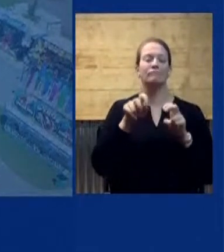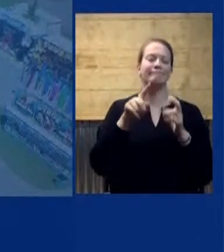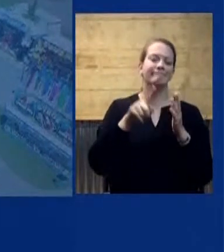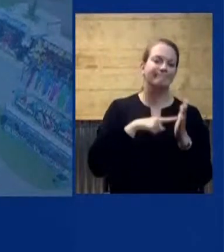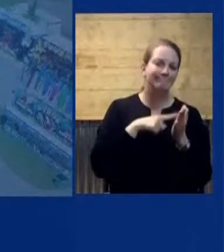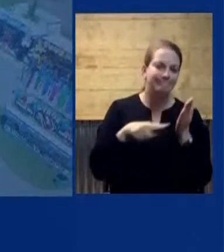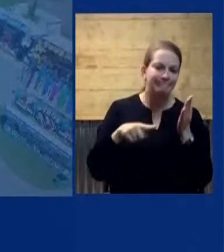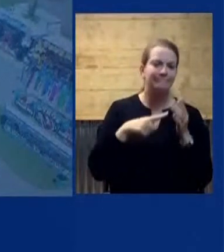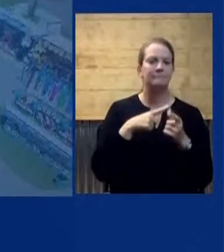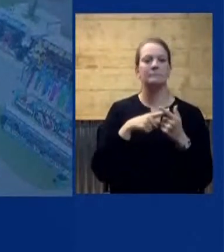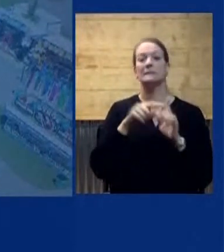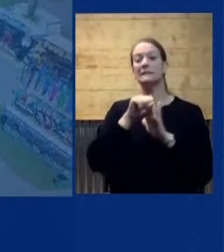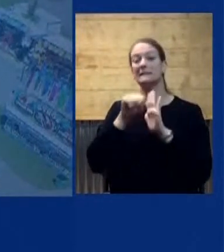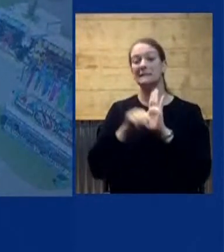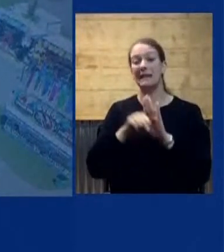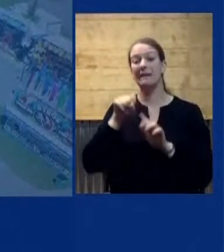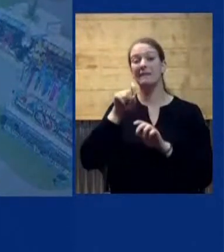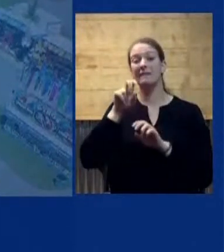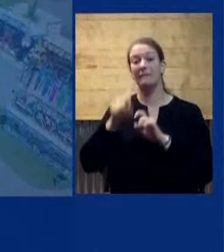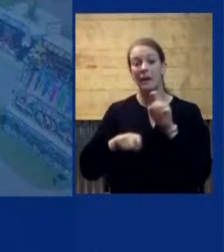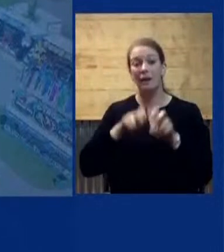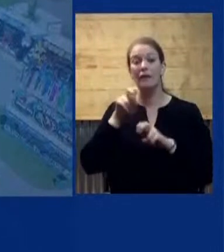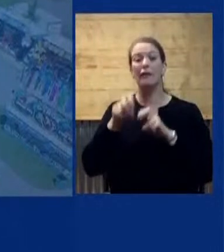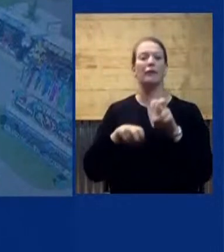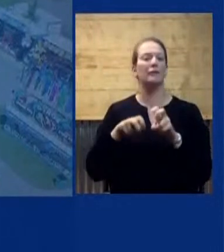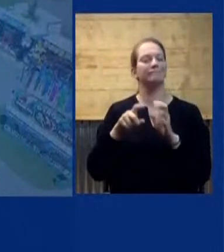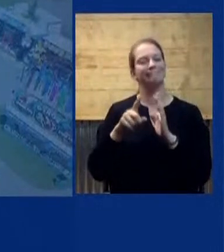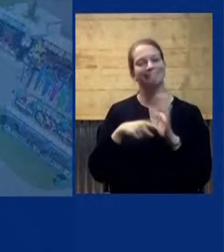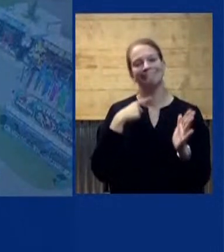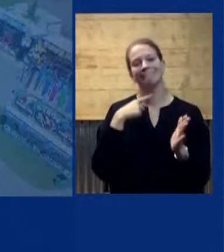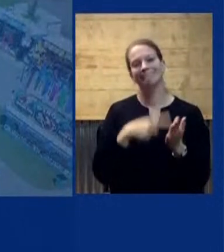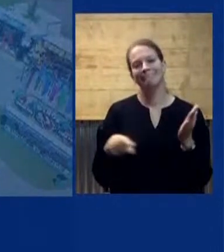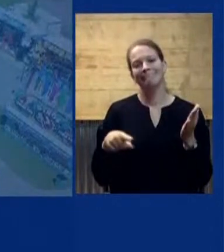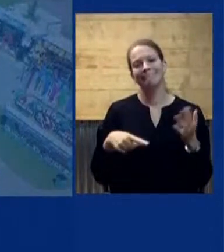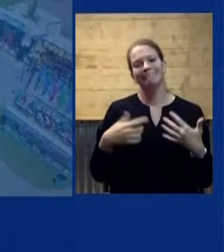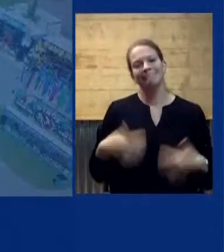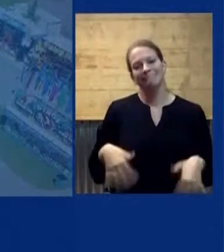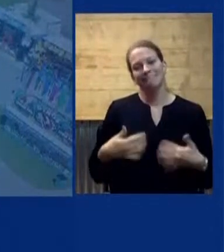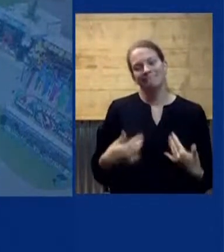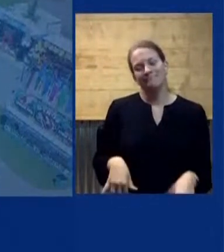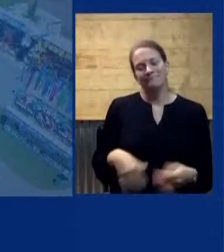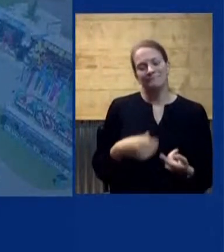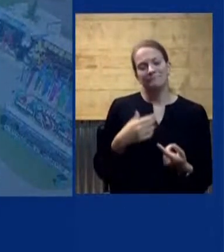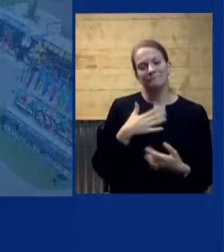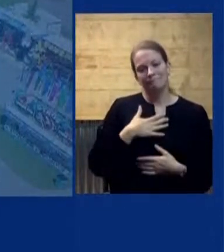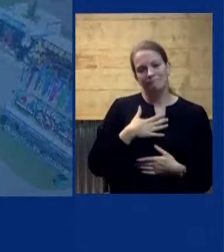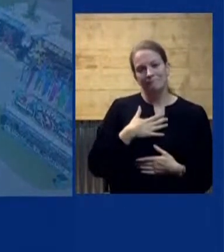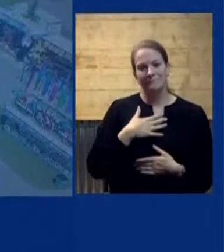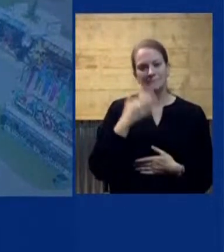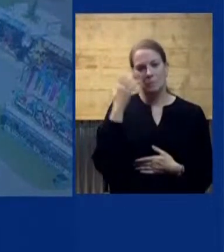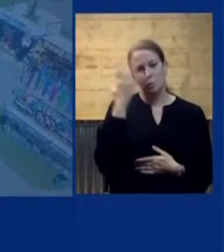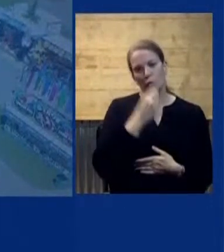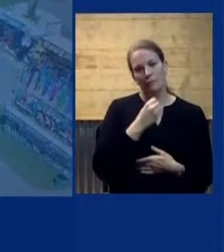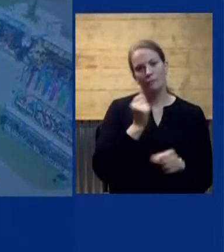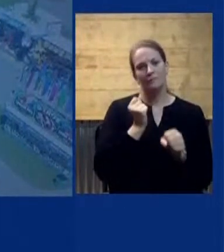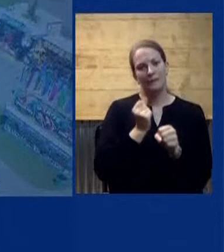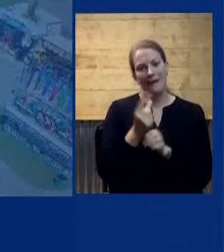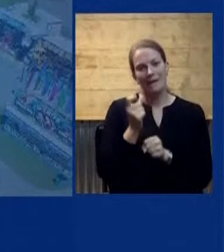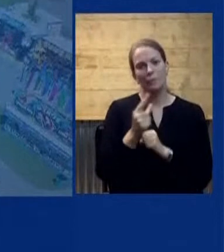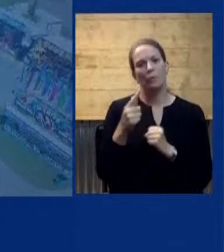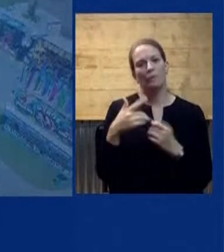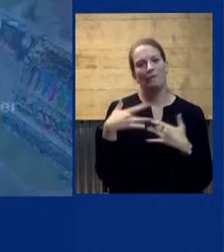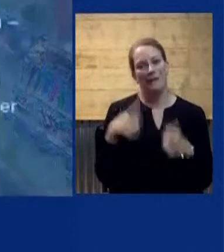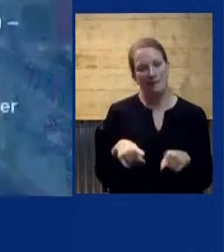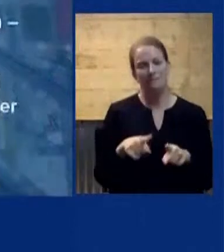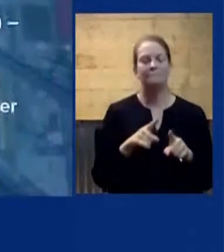which is a really beautiful annual event. But we canceled that last week, and we're